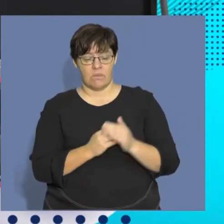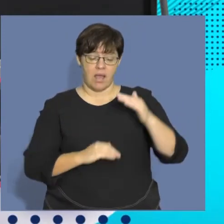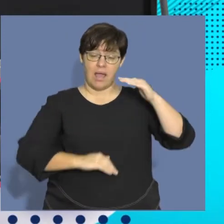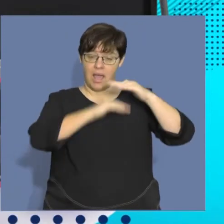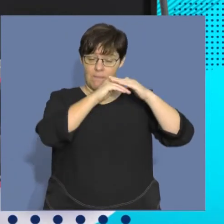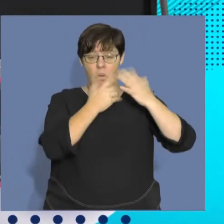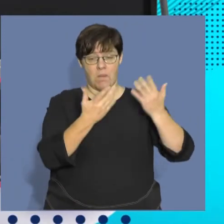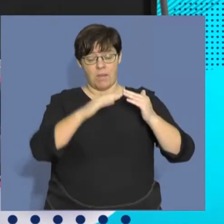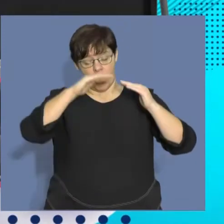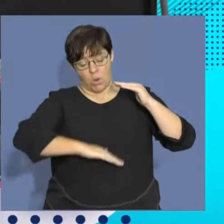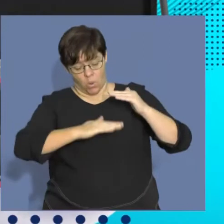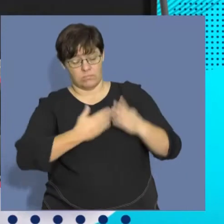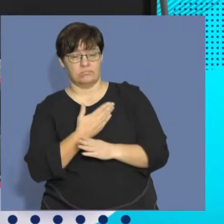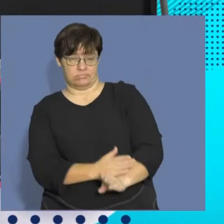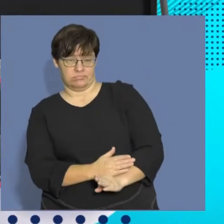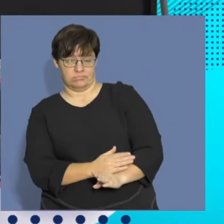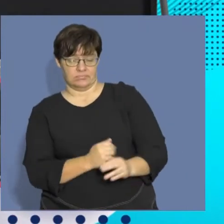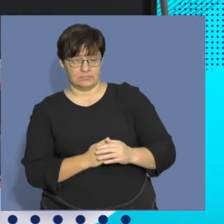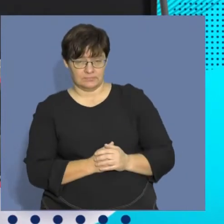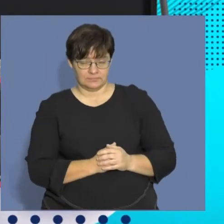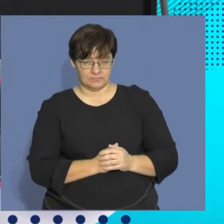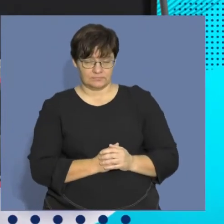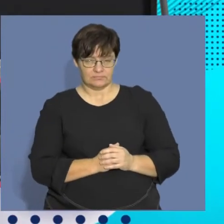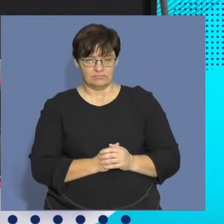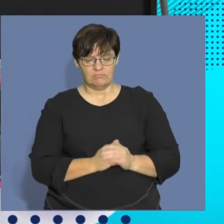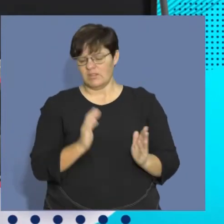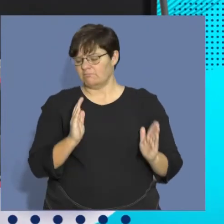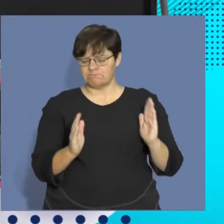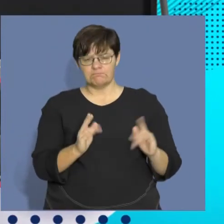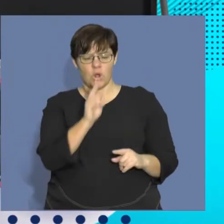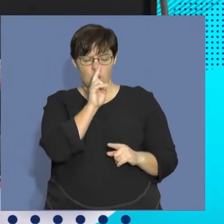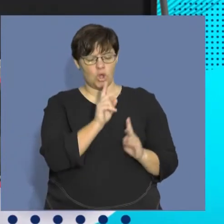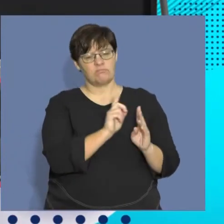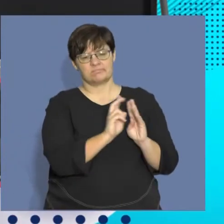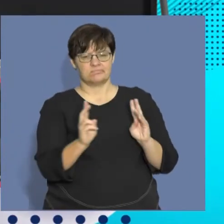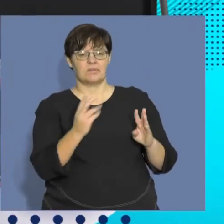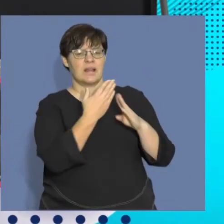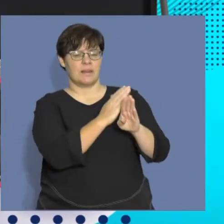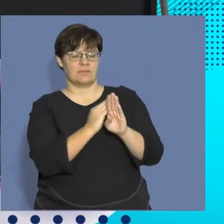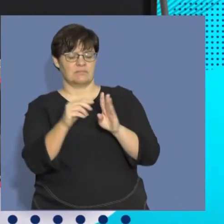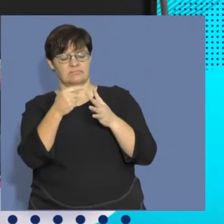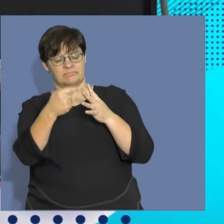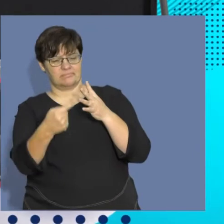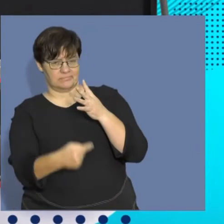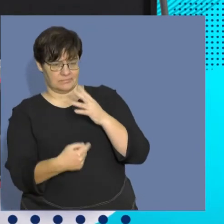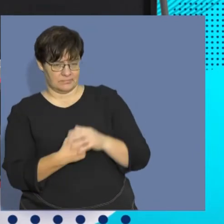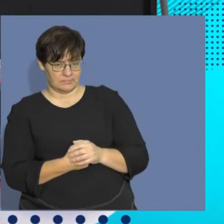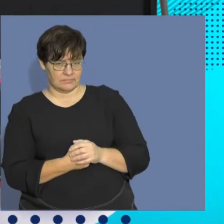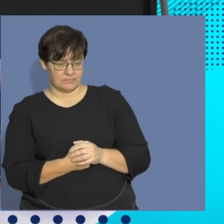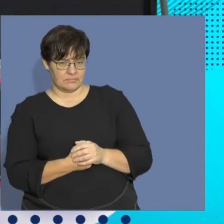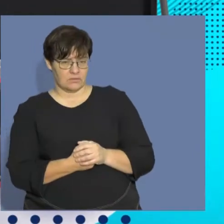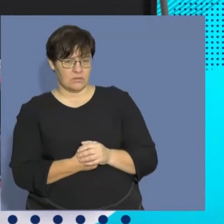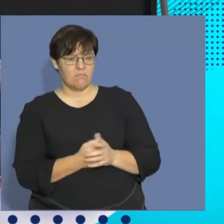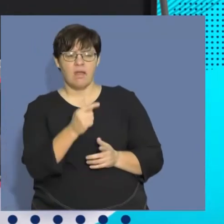limit or maybe even a lower limit. Let's look at some of these limiting factors, and as we're talking about